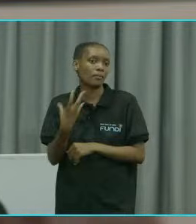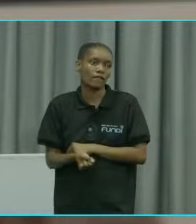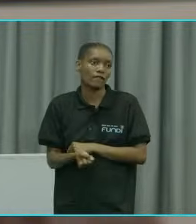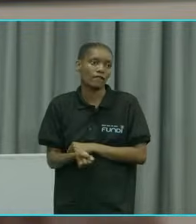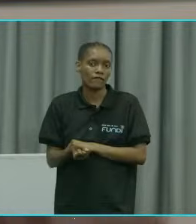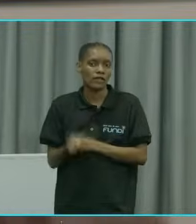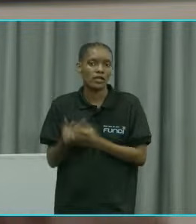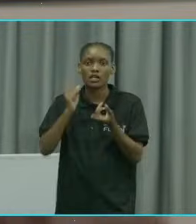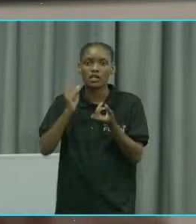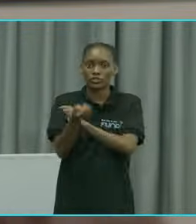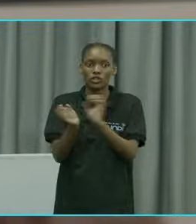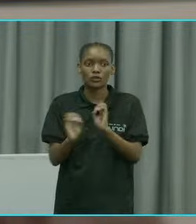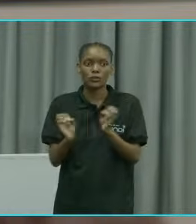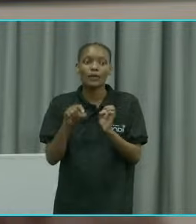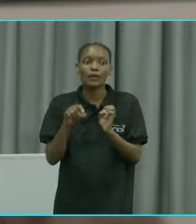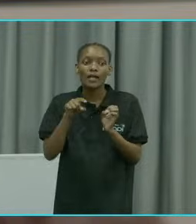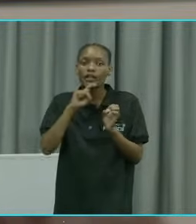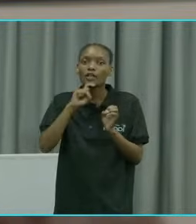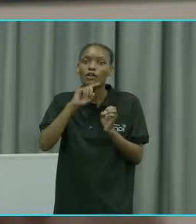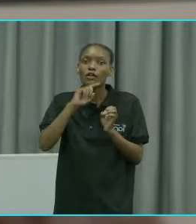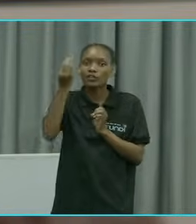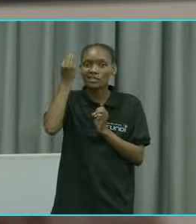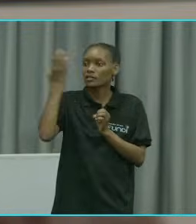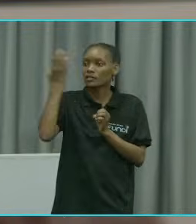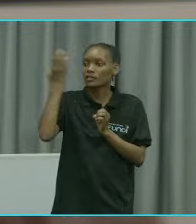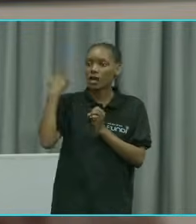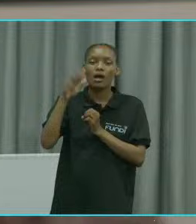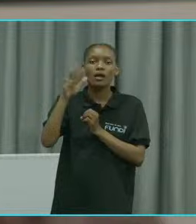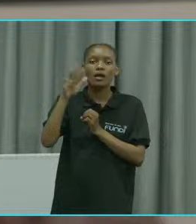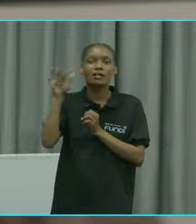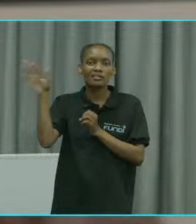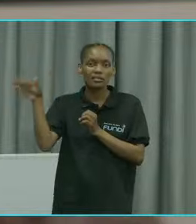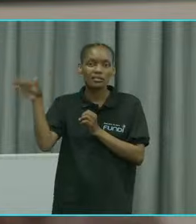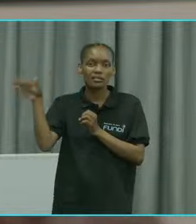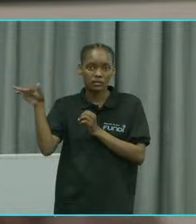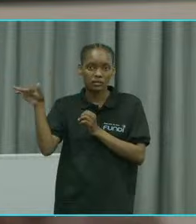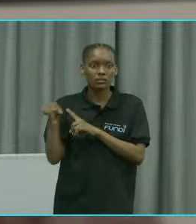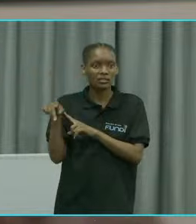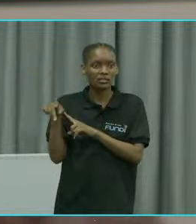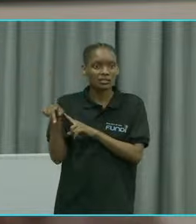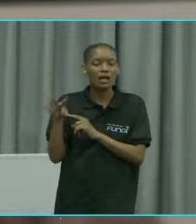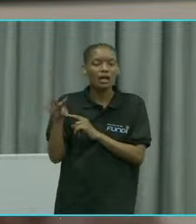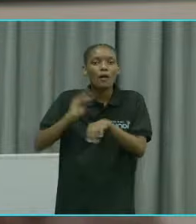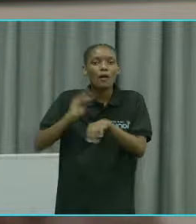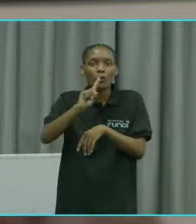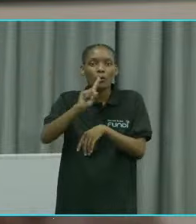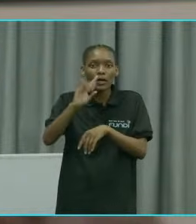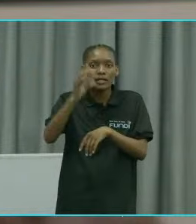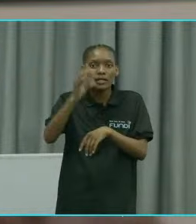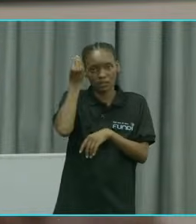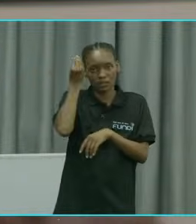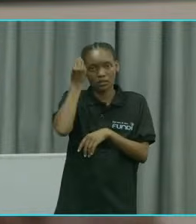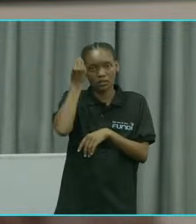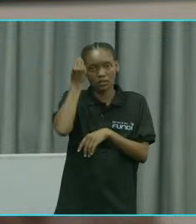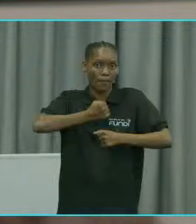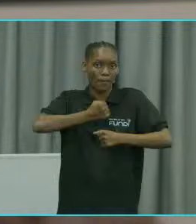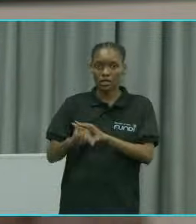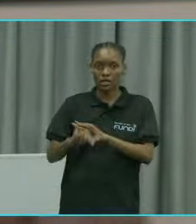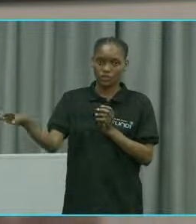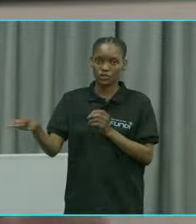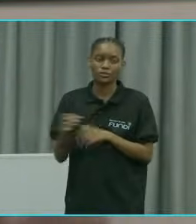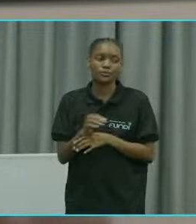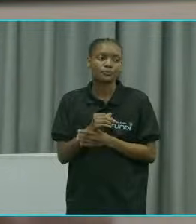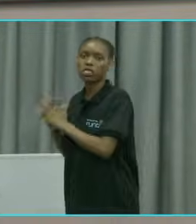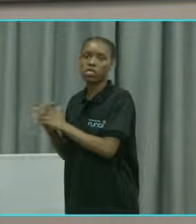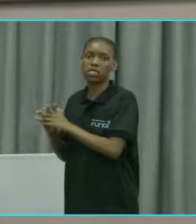use data from the 1990s. And the problem is data. The problem is, to my knowledge, Stats SA will